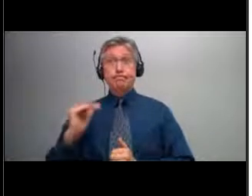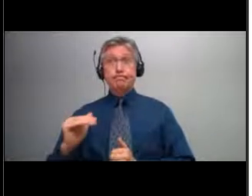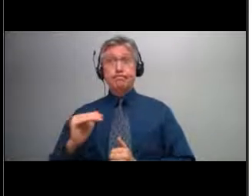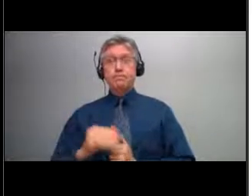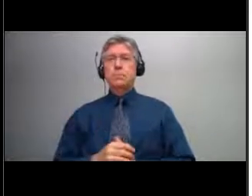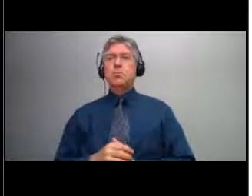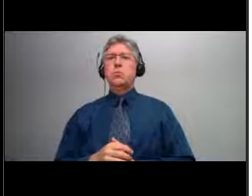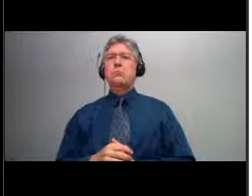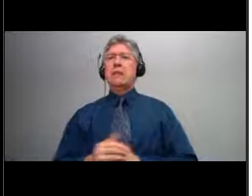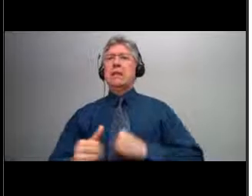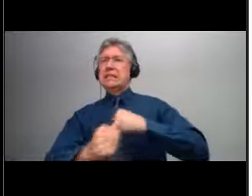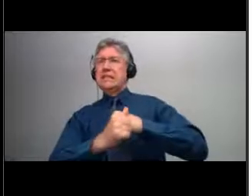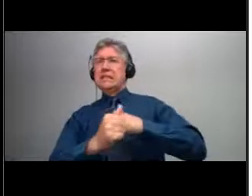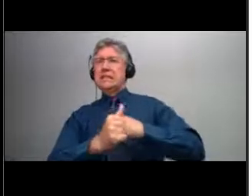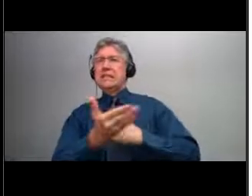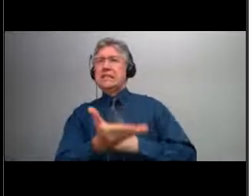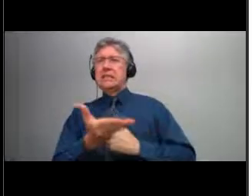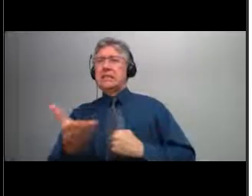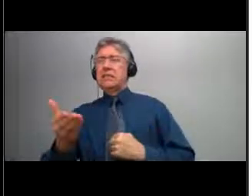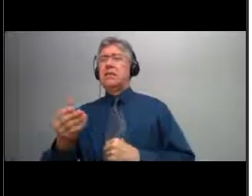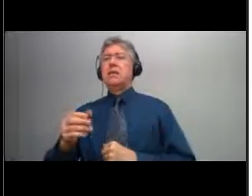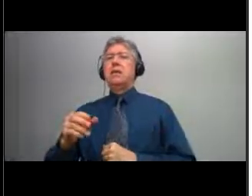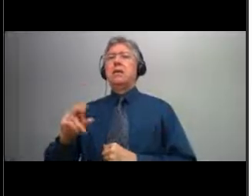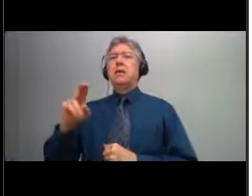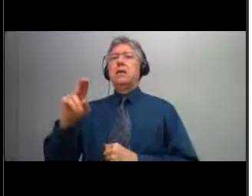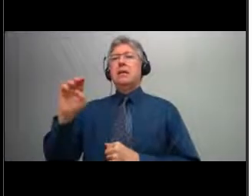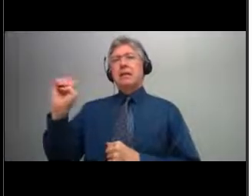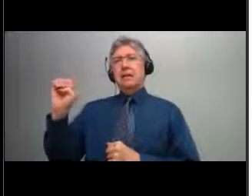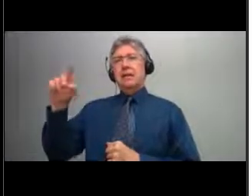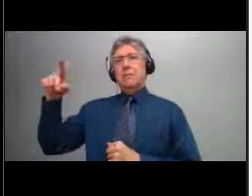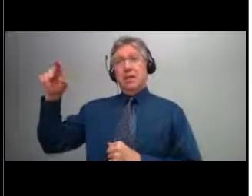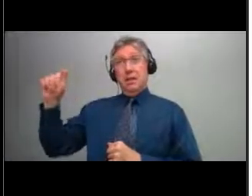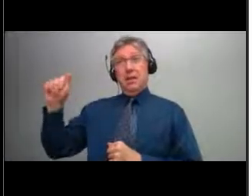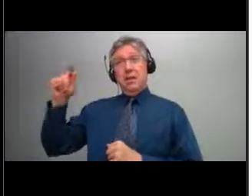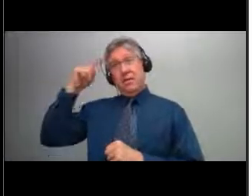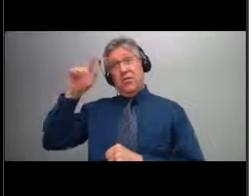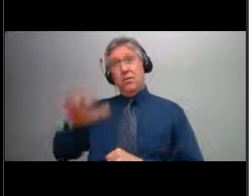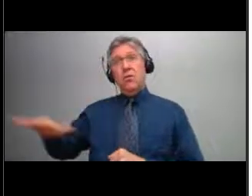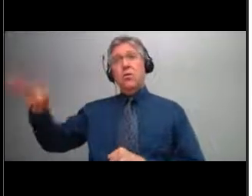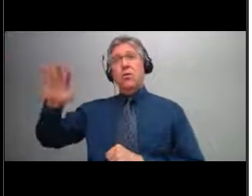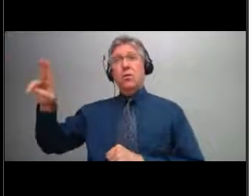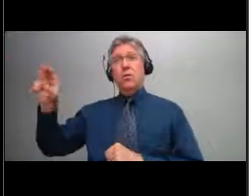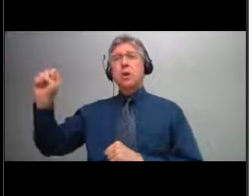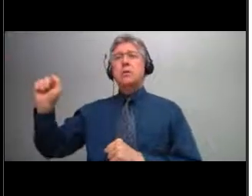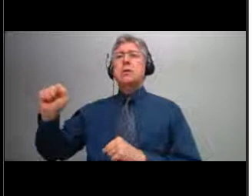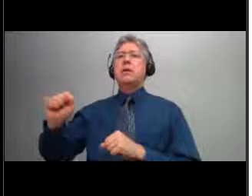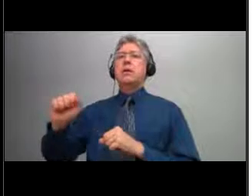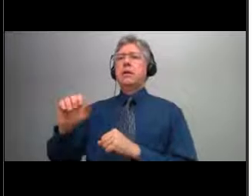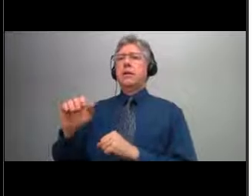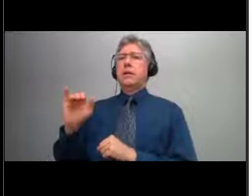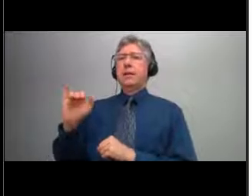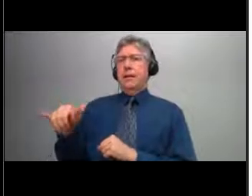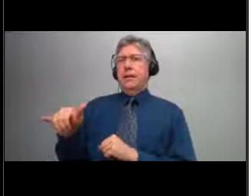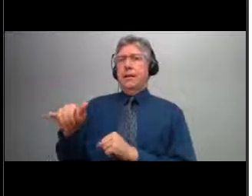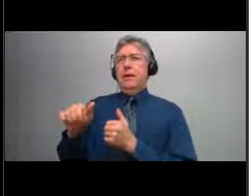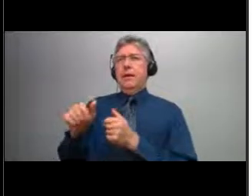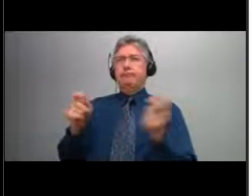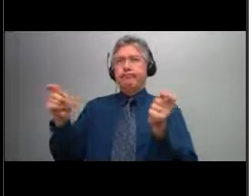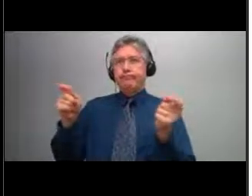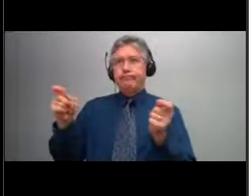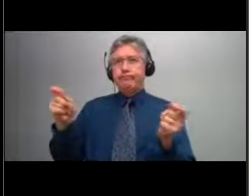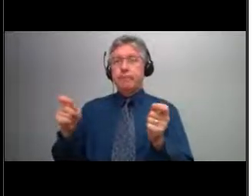Hazardous wastes are regulated by the United States Environmental Protection Agency and defined in the Code of Federal Regulations. Materials